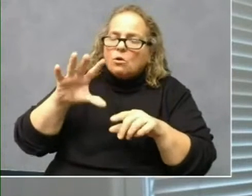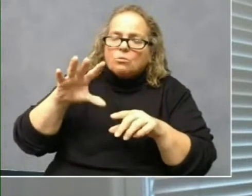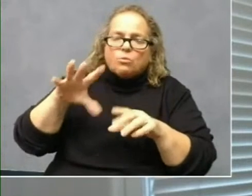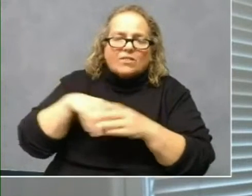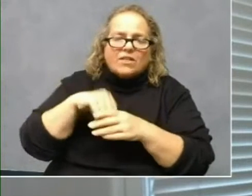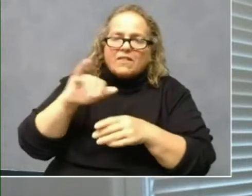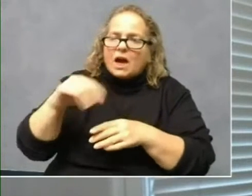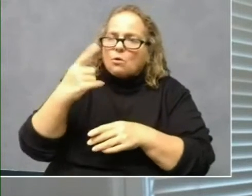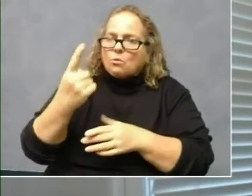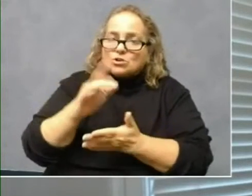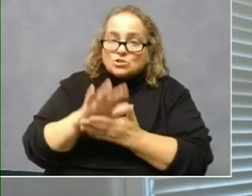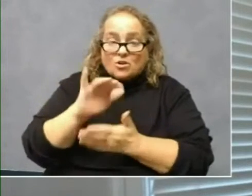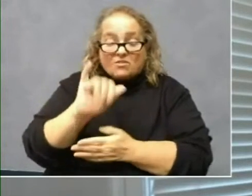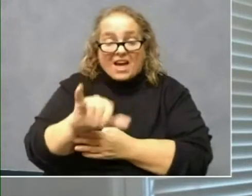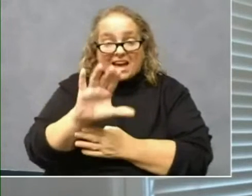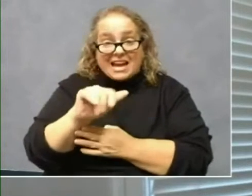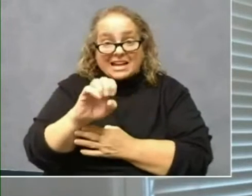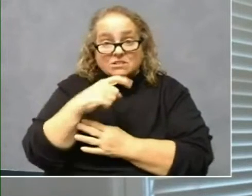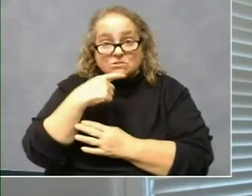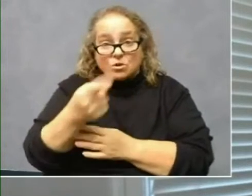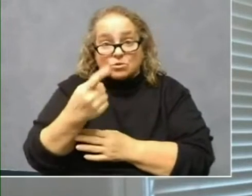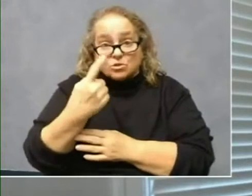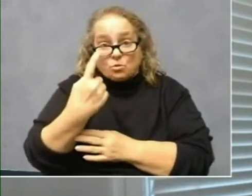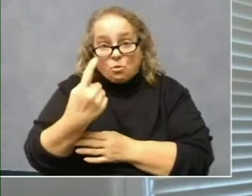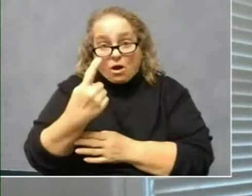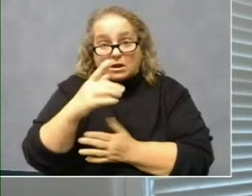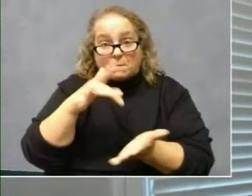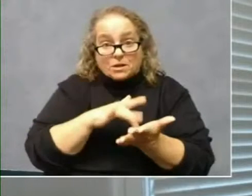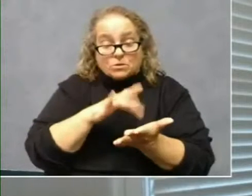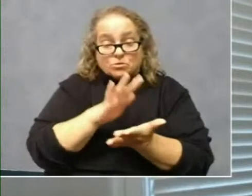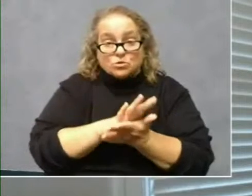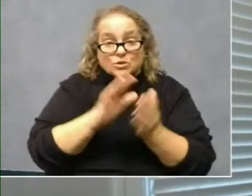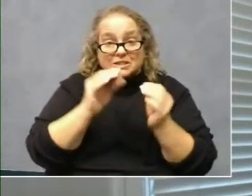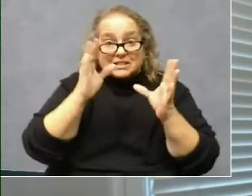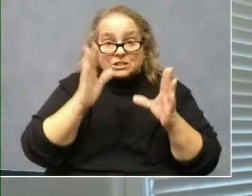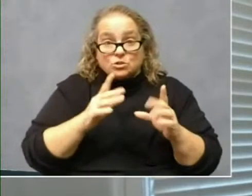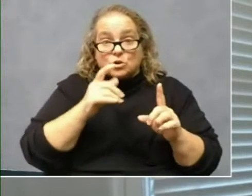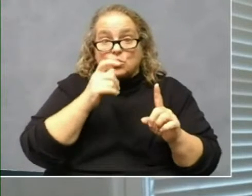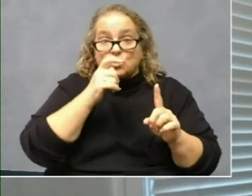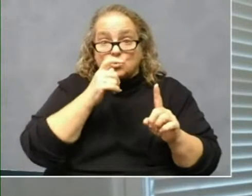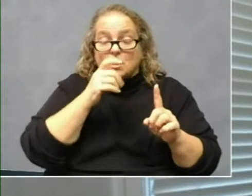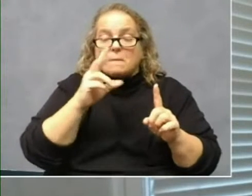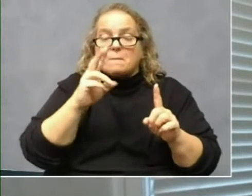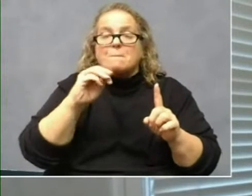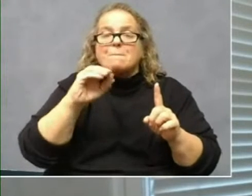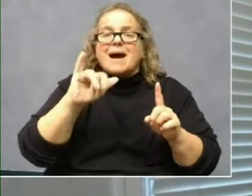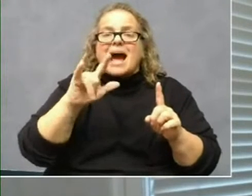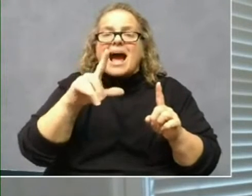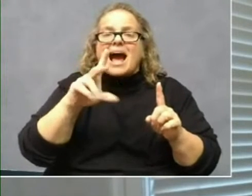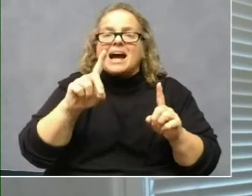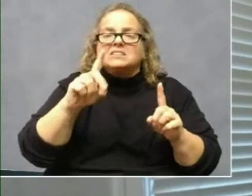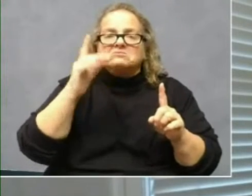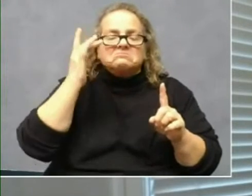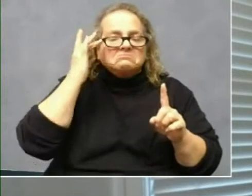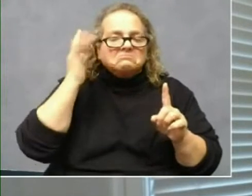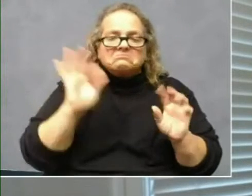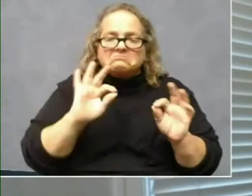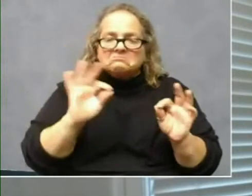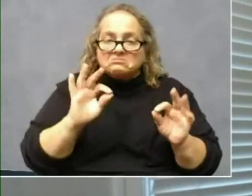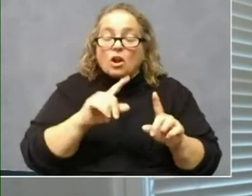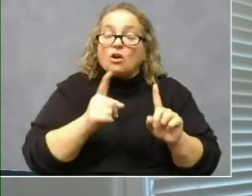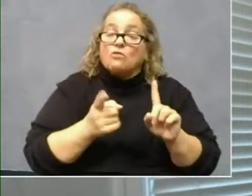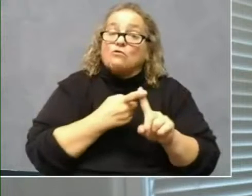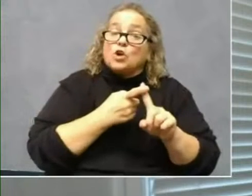case I just told you, you have one middle school teacher who had mild symptoms. The initial COVID test was negative, but the